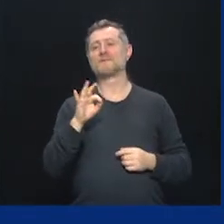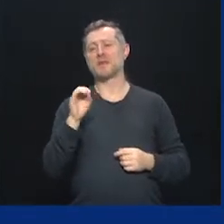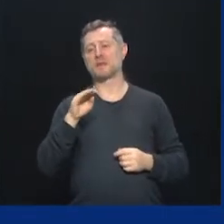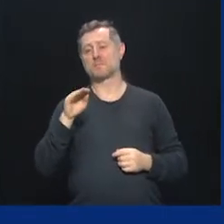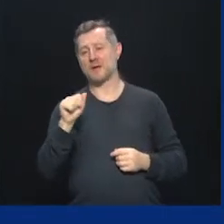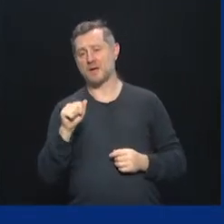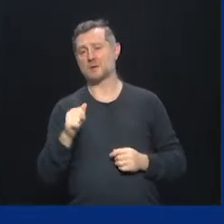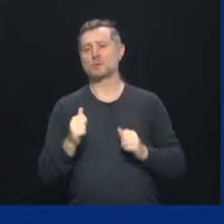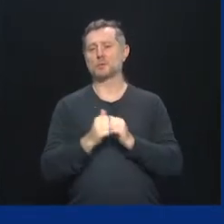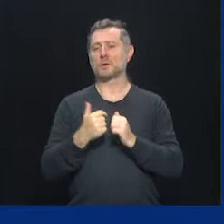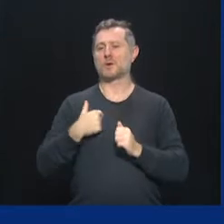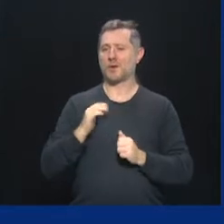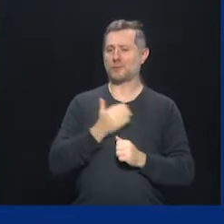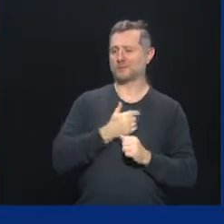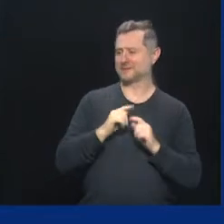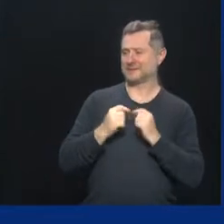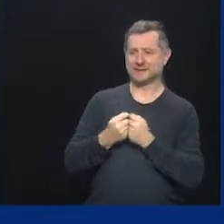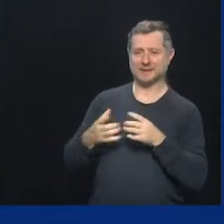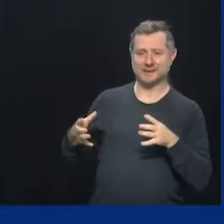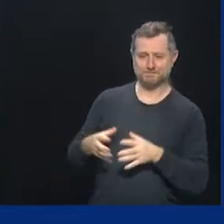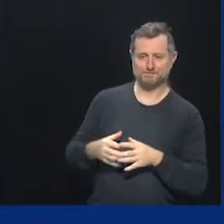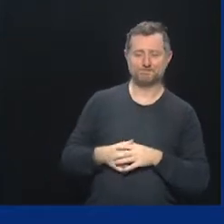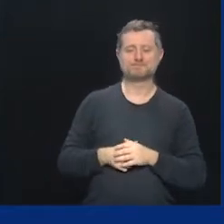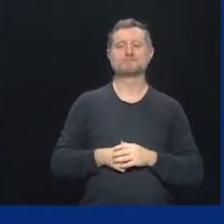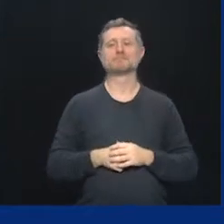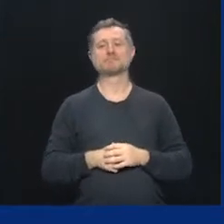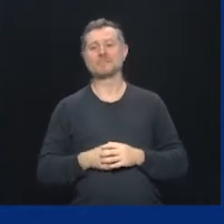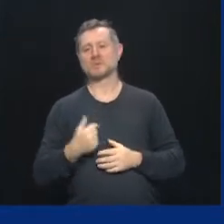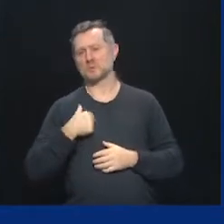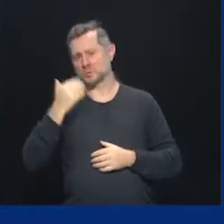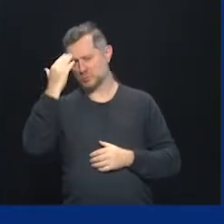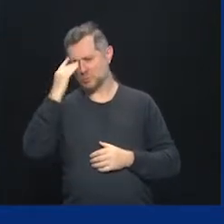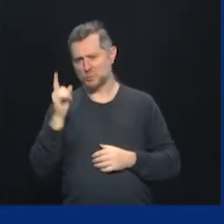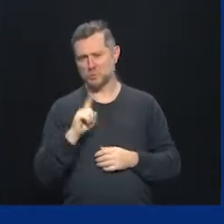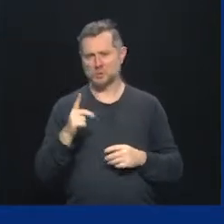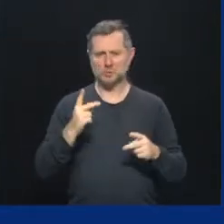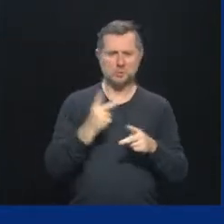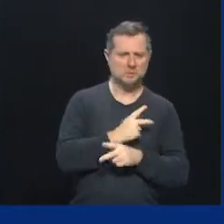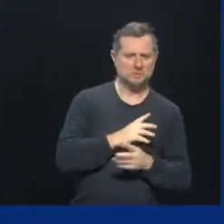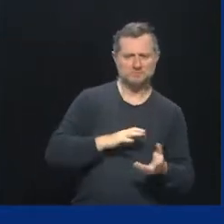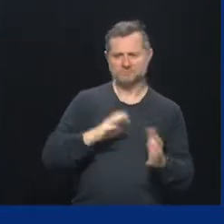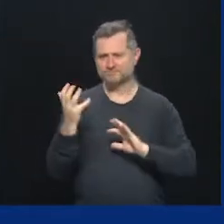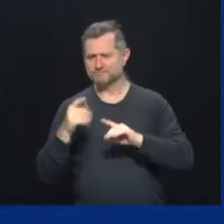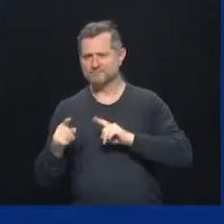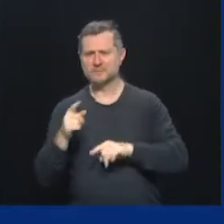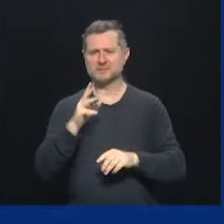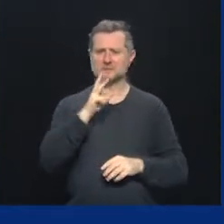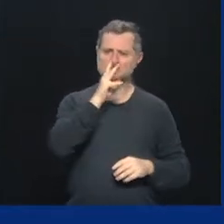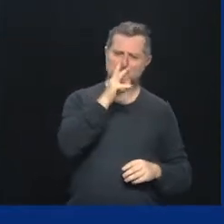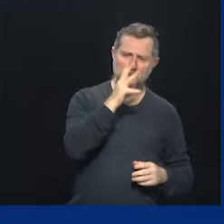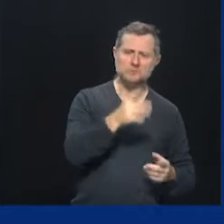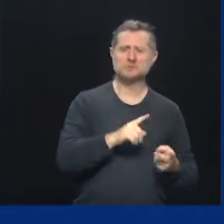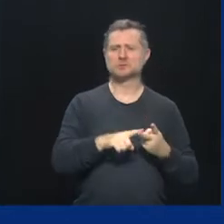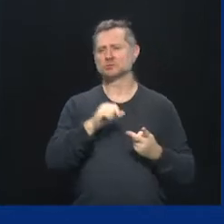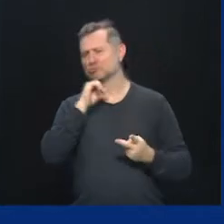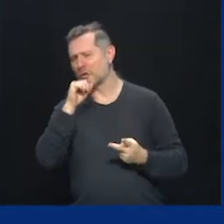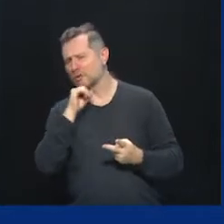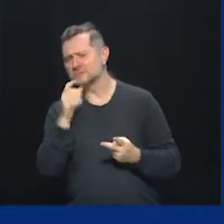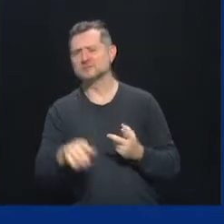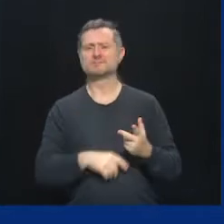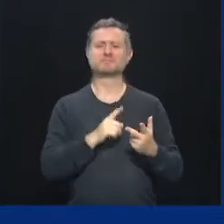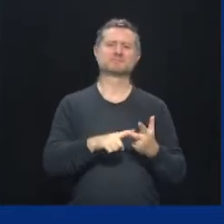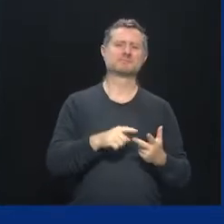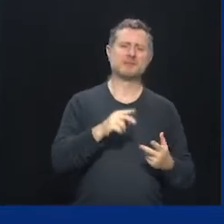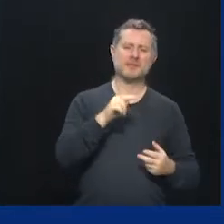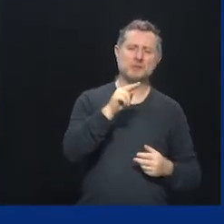region, the 14 counties that were affected, but we know primarily where the crisis has occurred, mostly Westchester, Rockland, and the boroughs, as well as Long